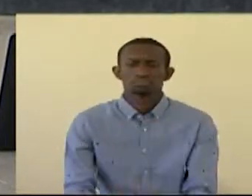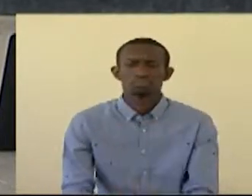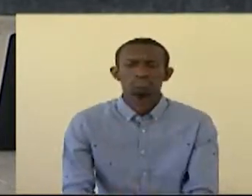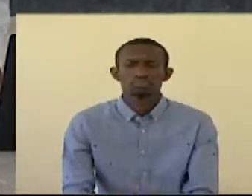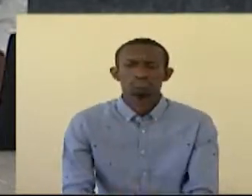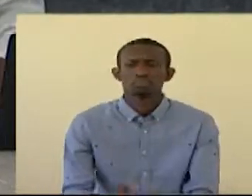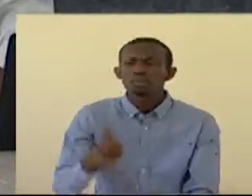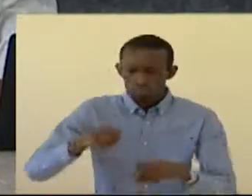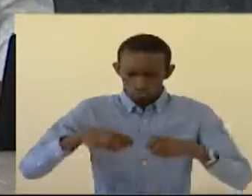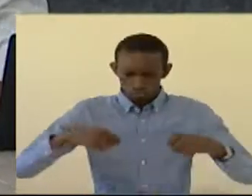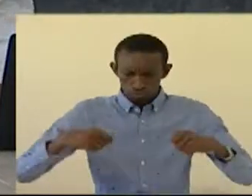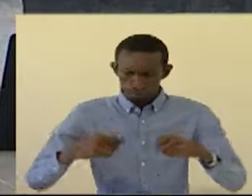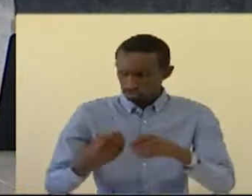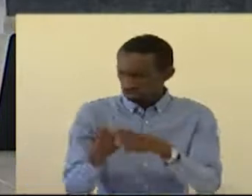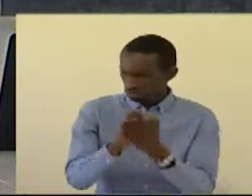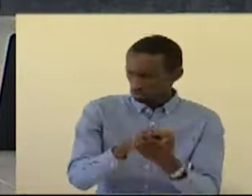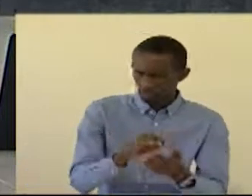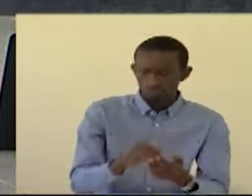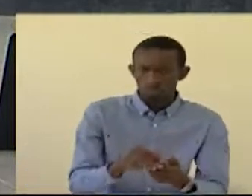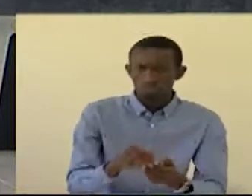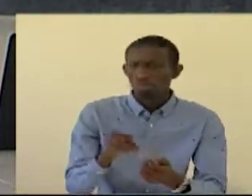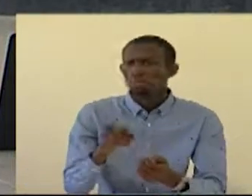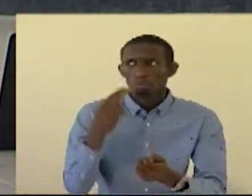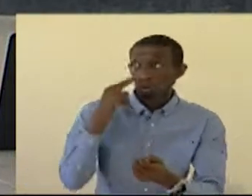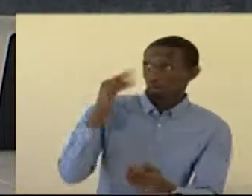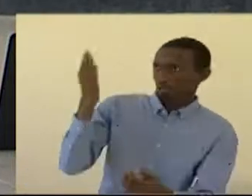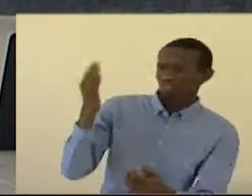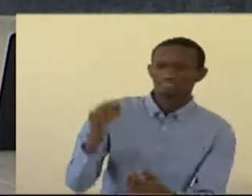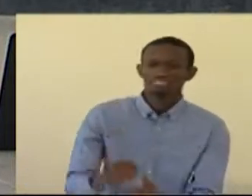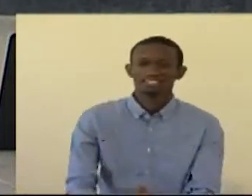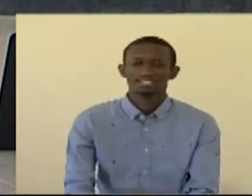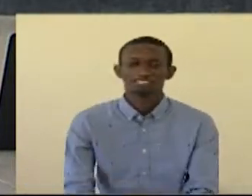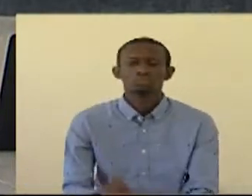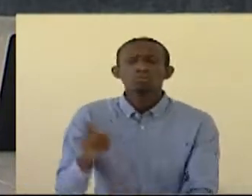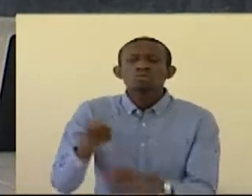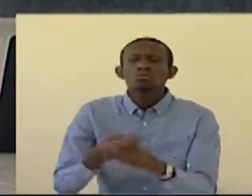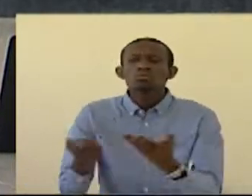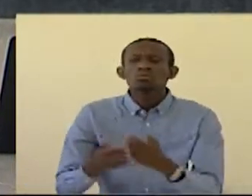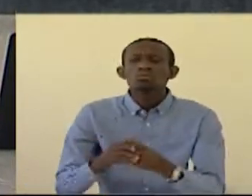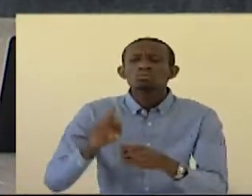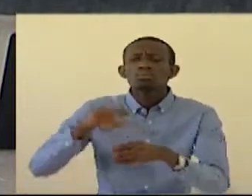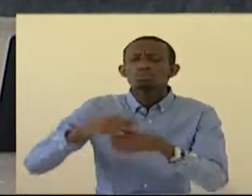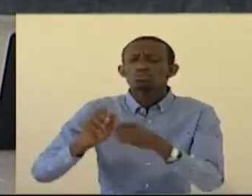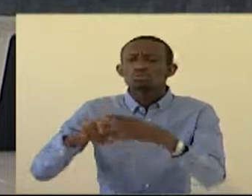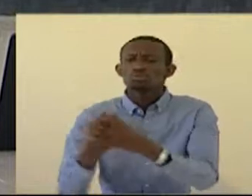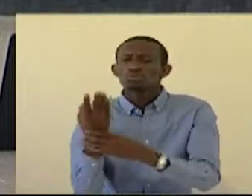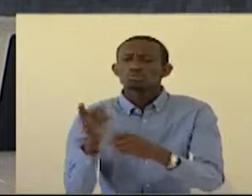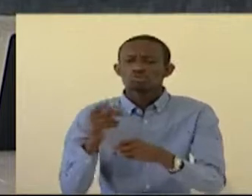And the reaction we will have here, as can be seen from the product we